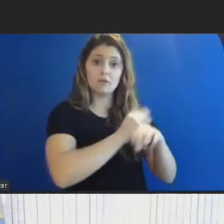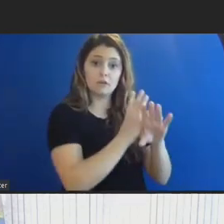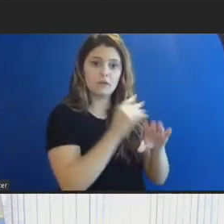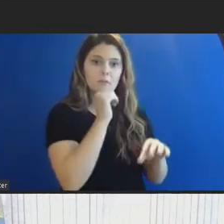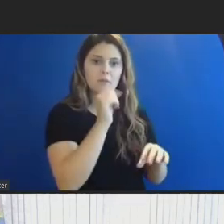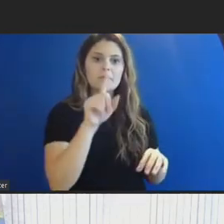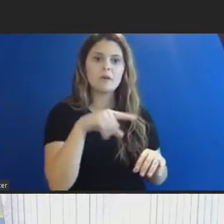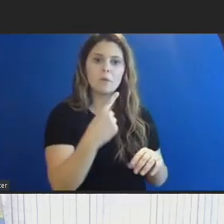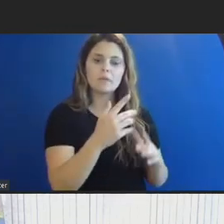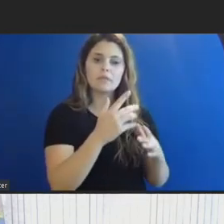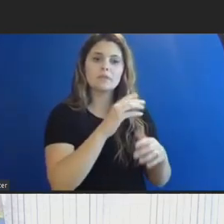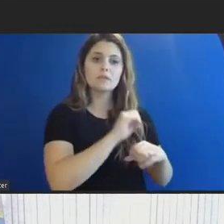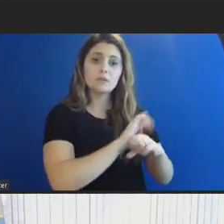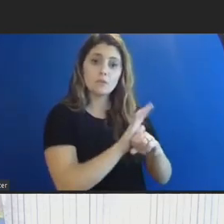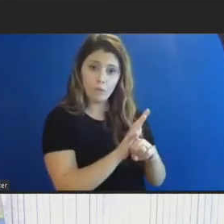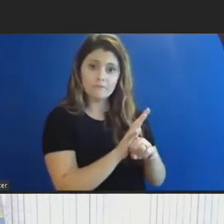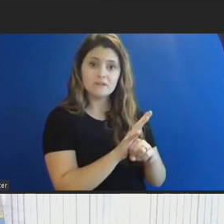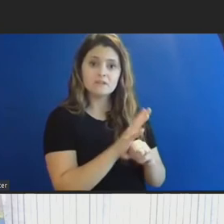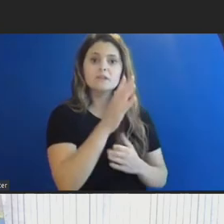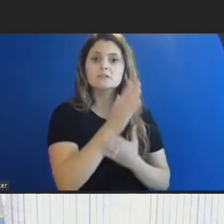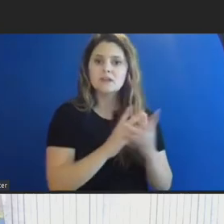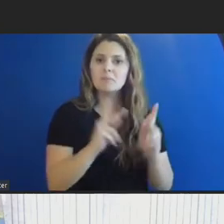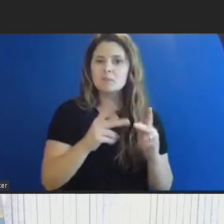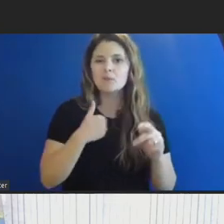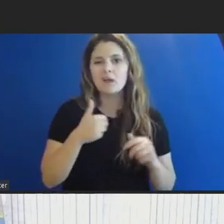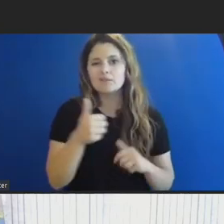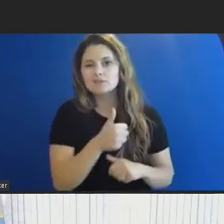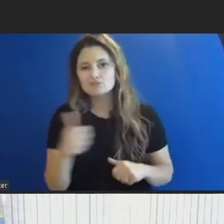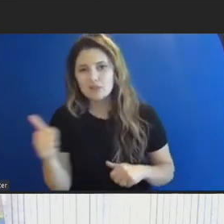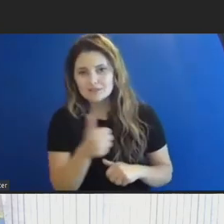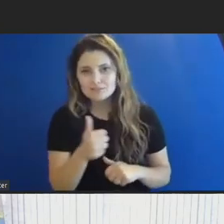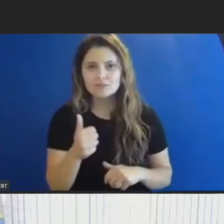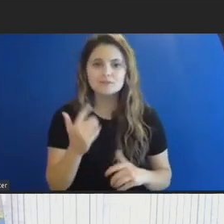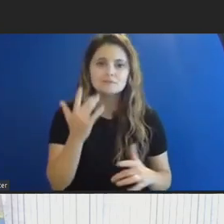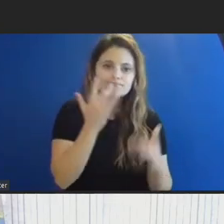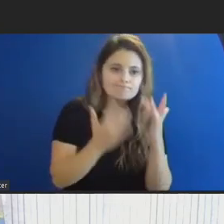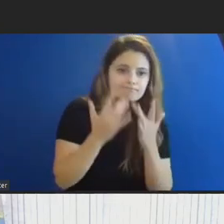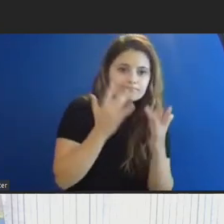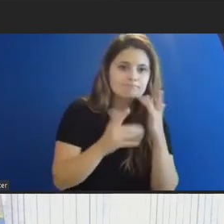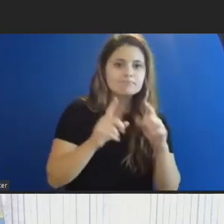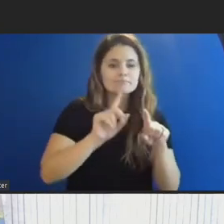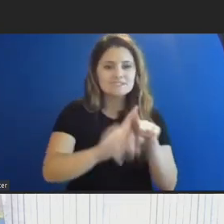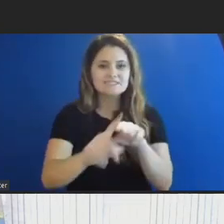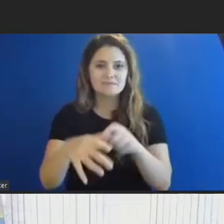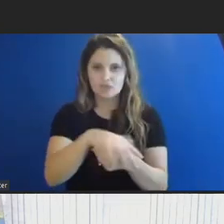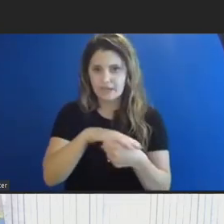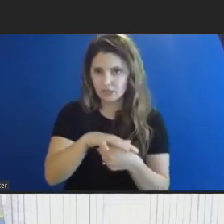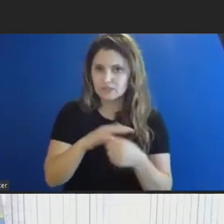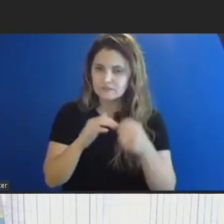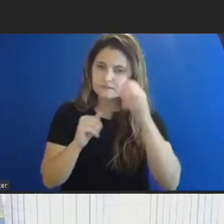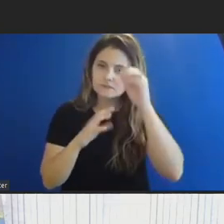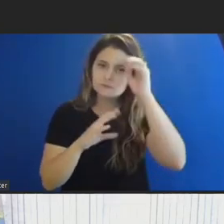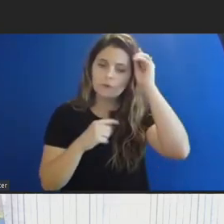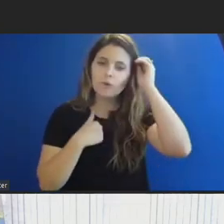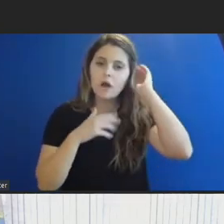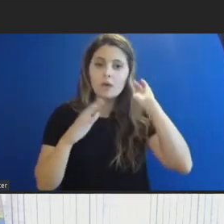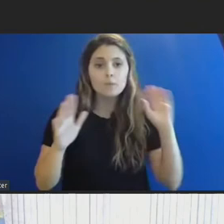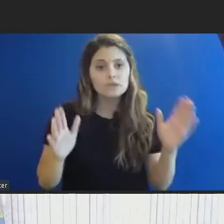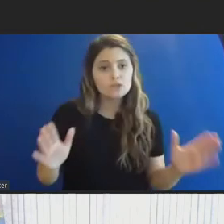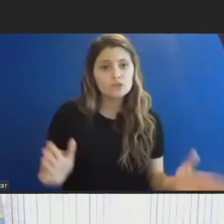COVID. Some of these people have transportation lack of in different areas. And I would encourage